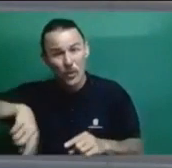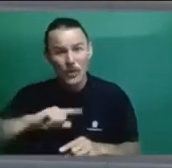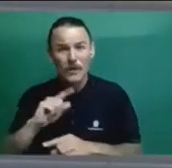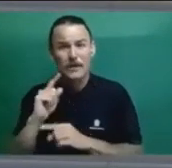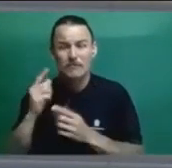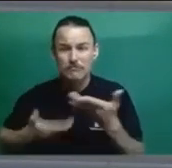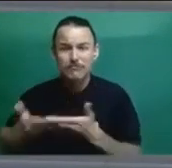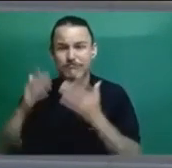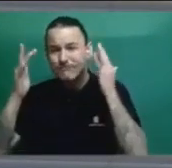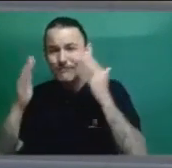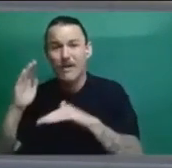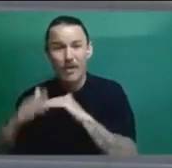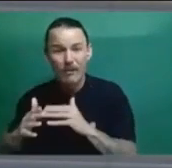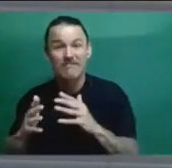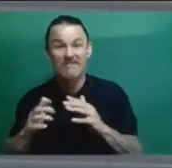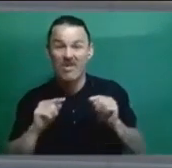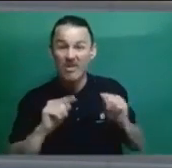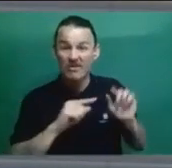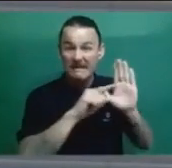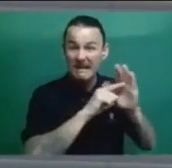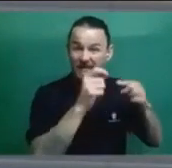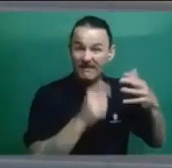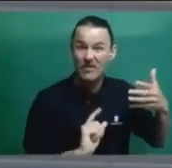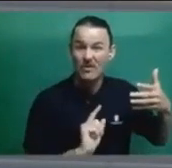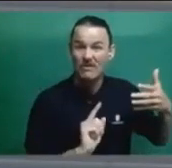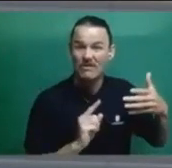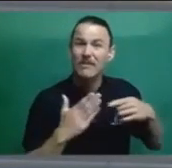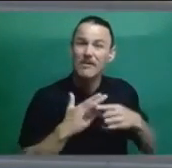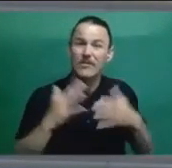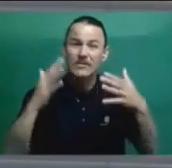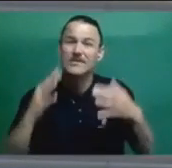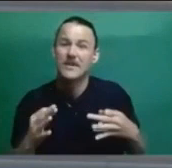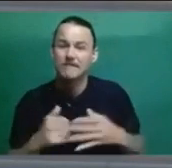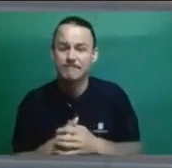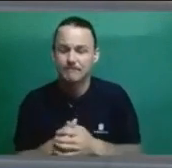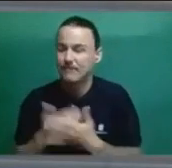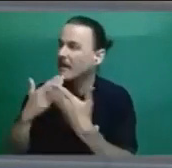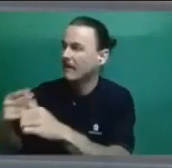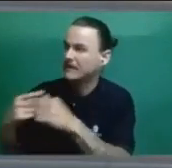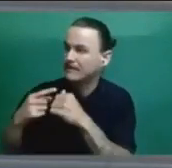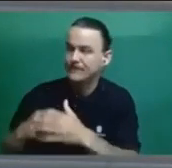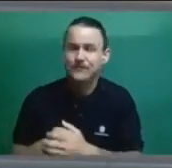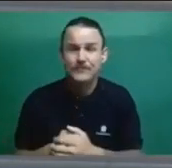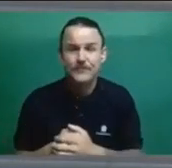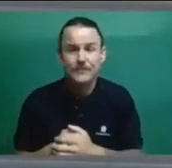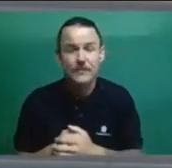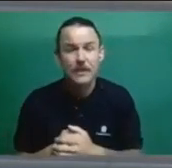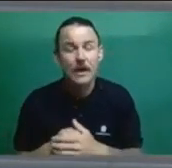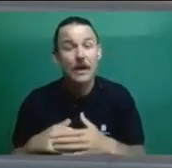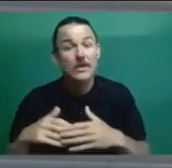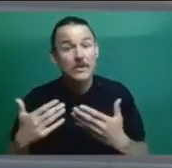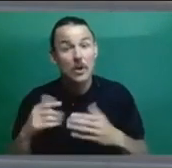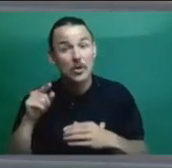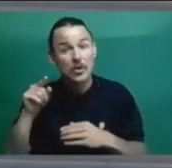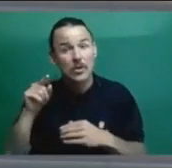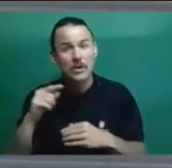With regards to these decisions, there's been a lot of talk about following the advice of the Chief Health Officer. Has there been